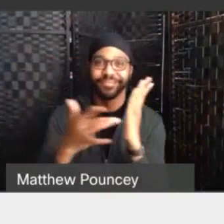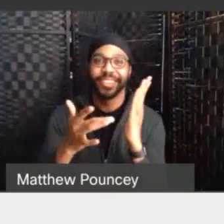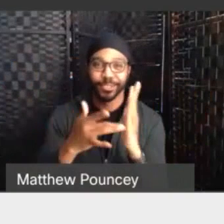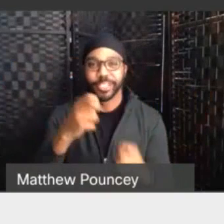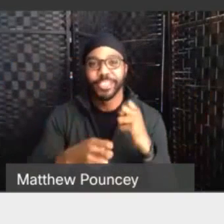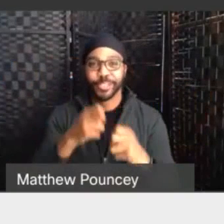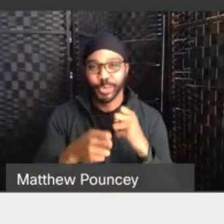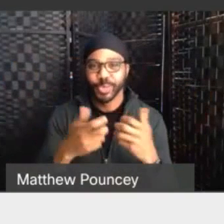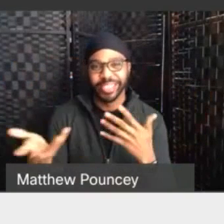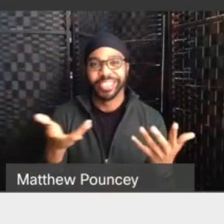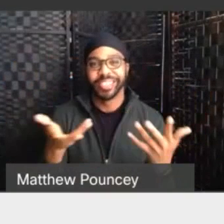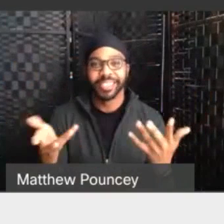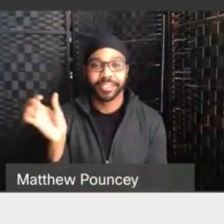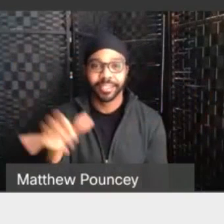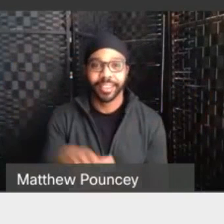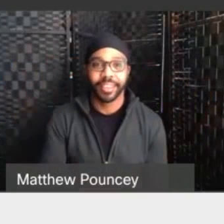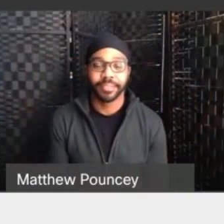with technology.